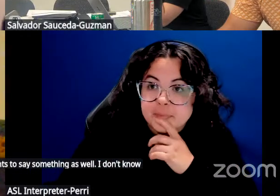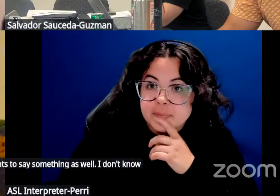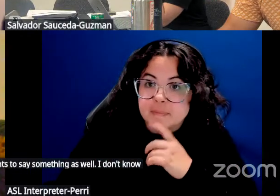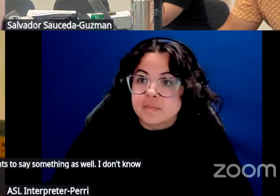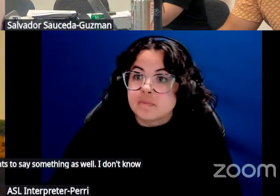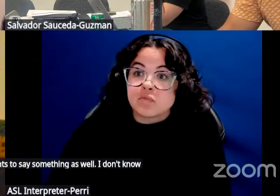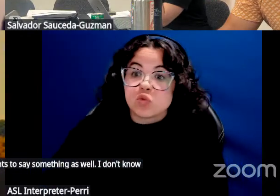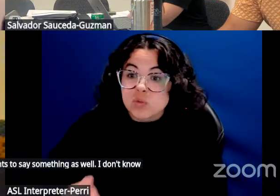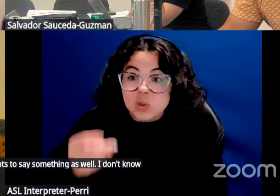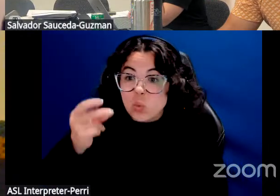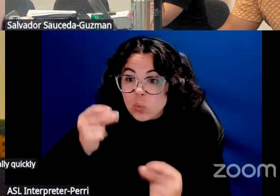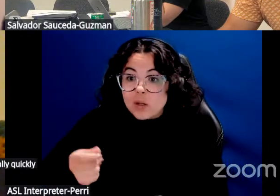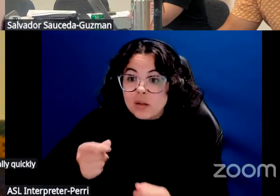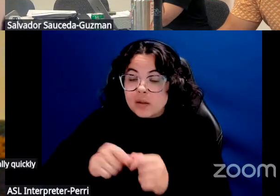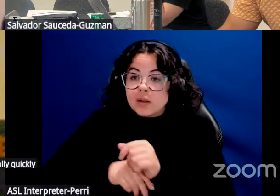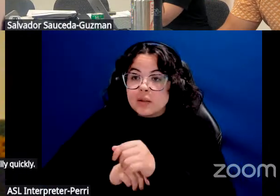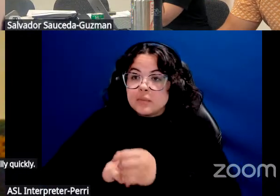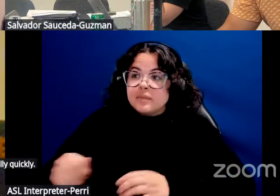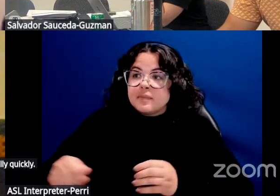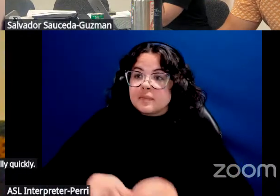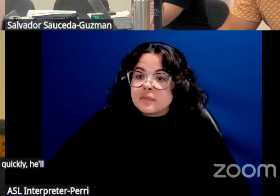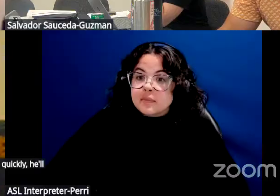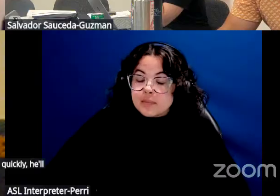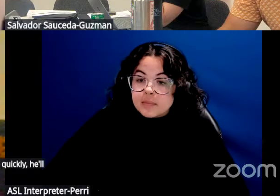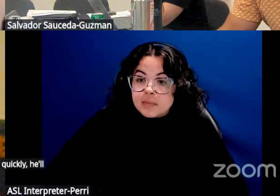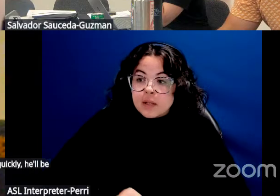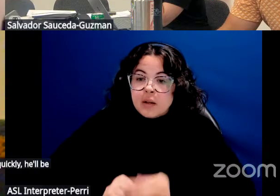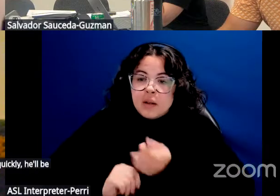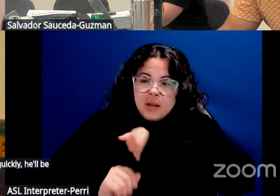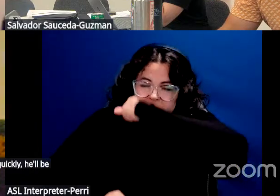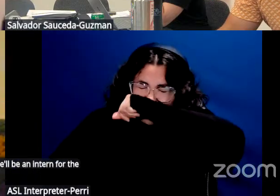Just really quickly, he'll be an intern for the